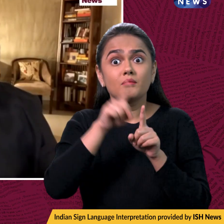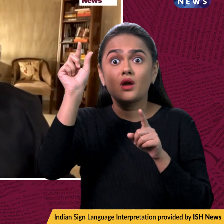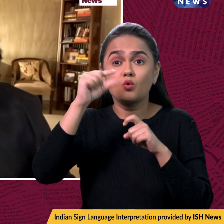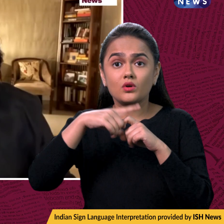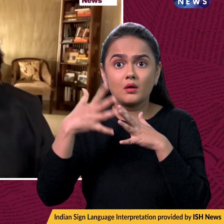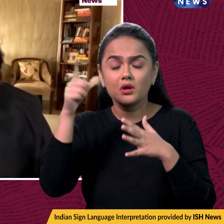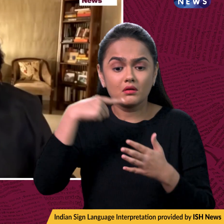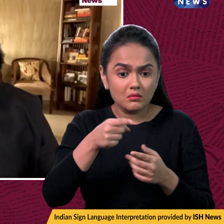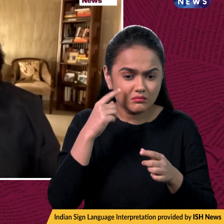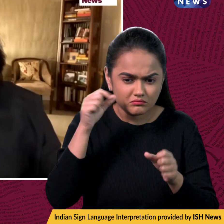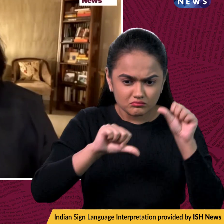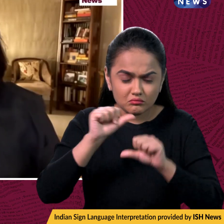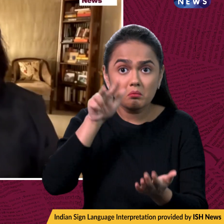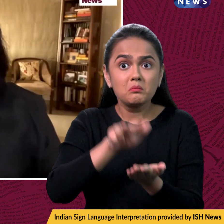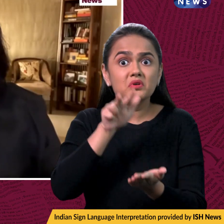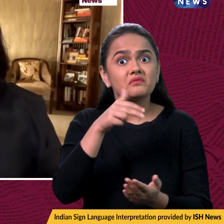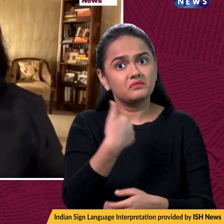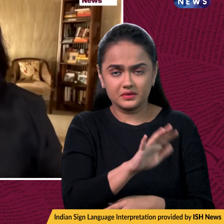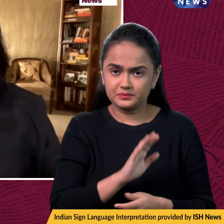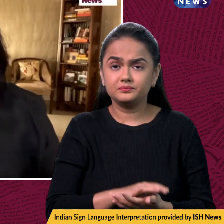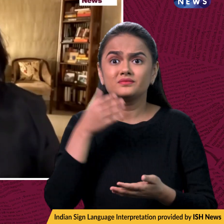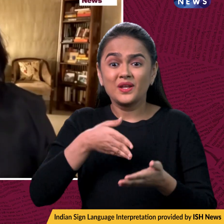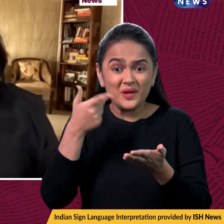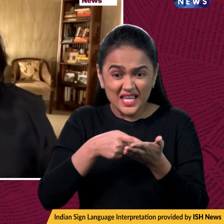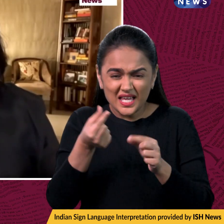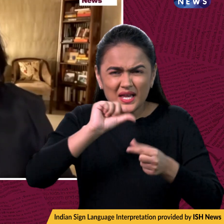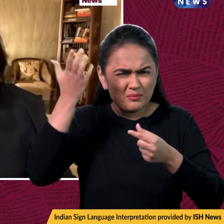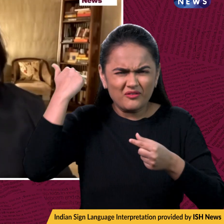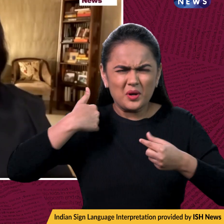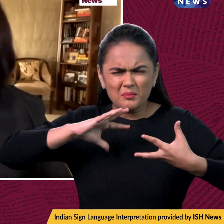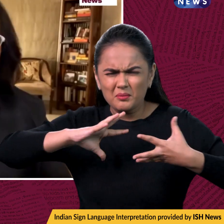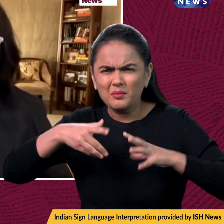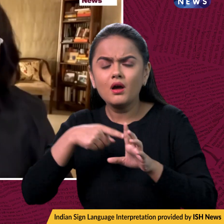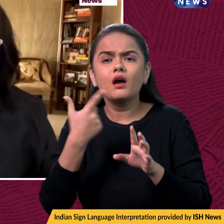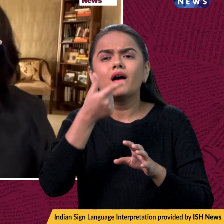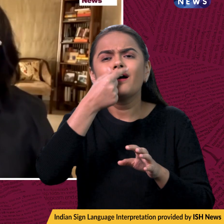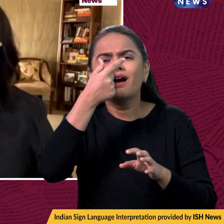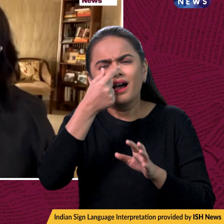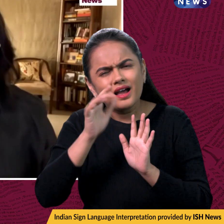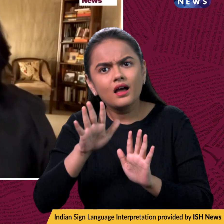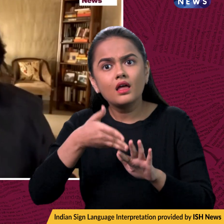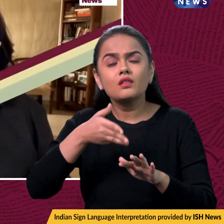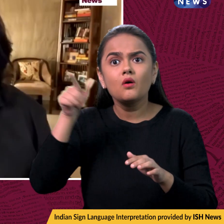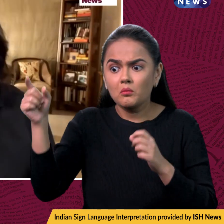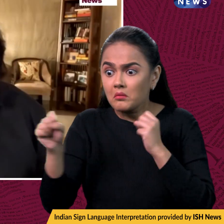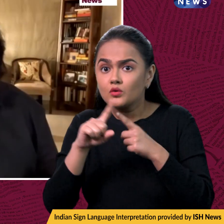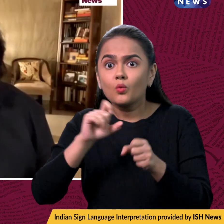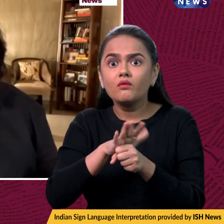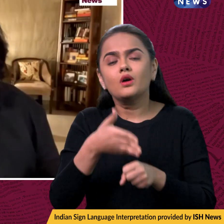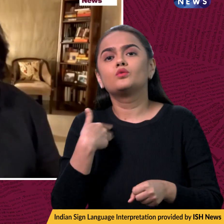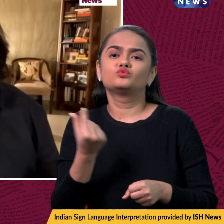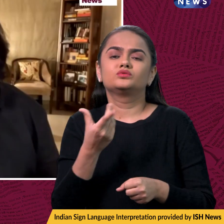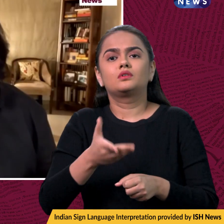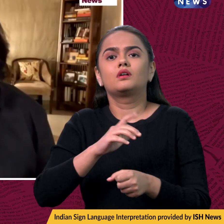countries like UK and US. Interestingly, it was initially developed to treat influenza and is now being repurposed to treat COVID. Now,